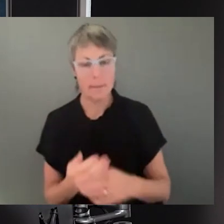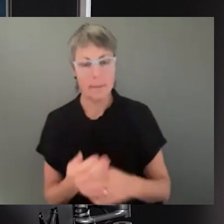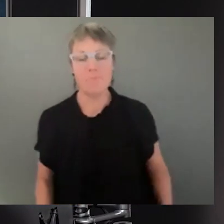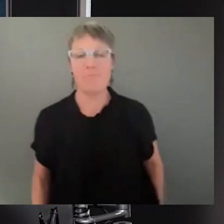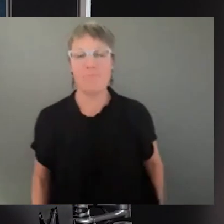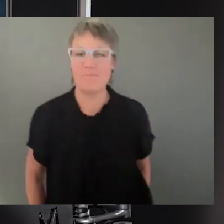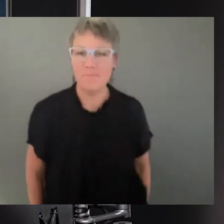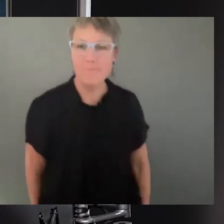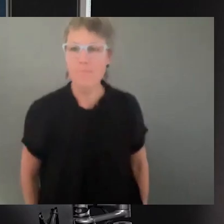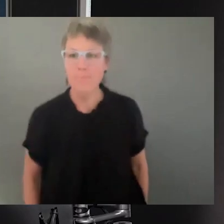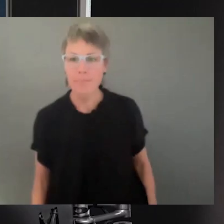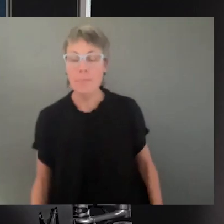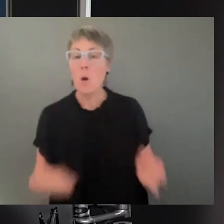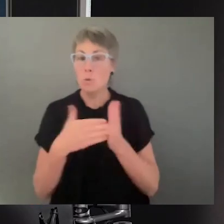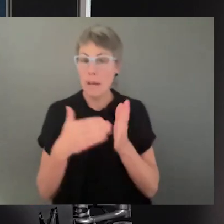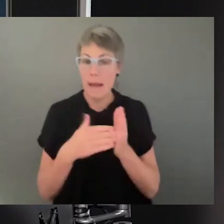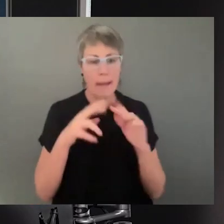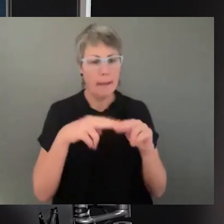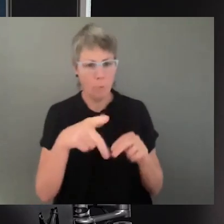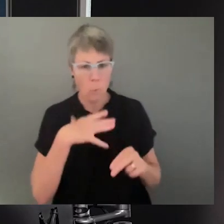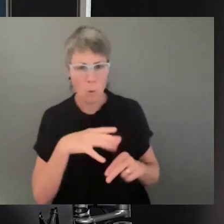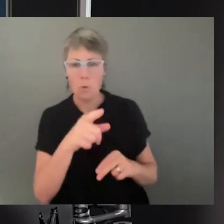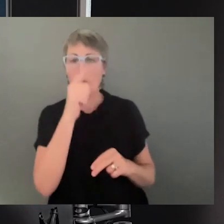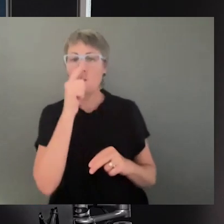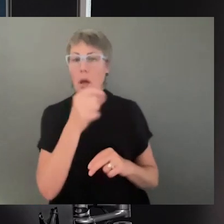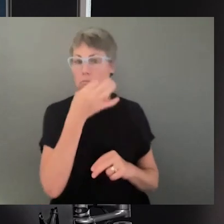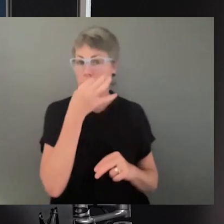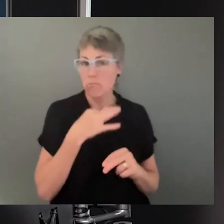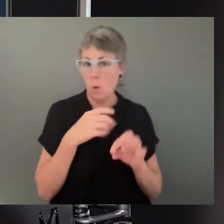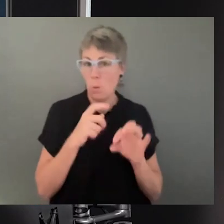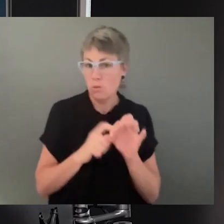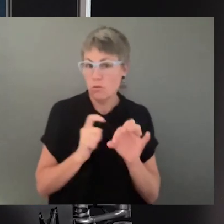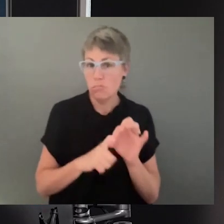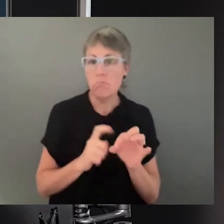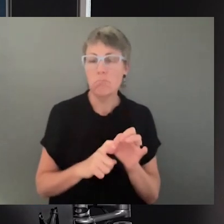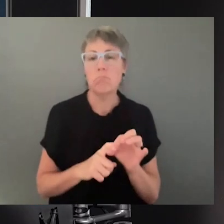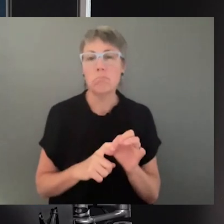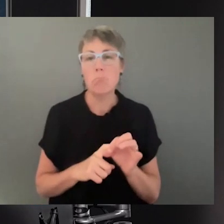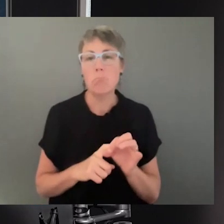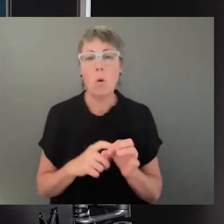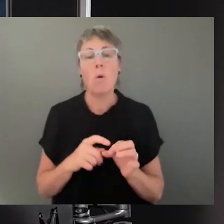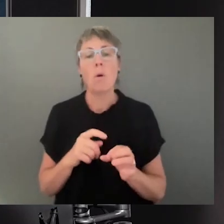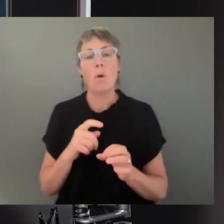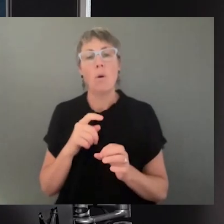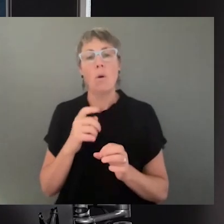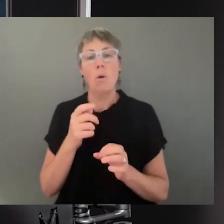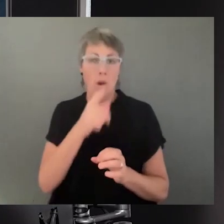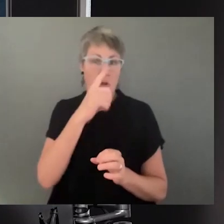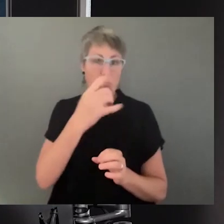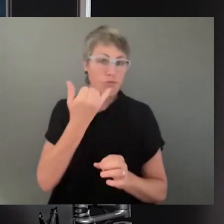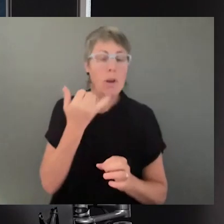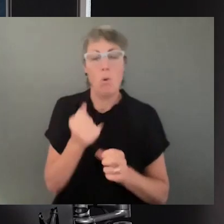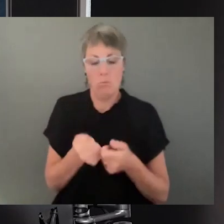ask some questions. You can call through and join in the conversation, 1300 630 222, or you can text